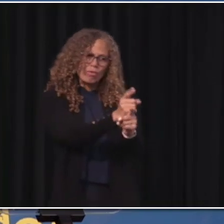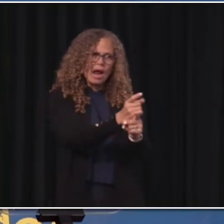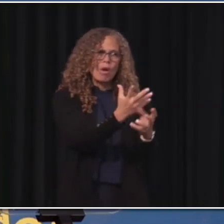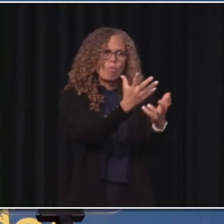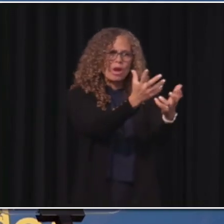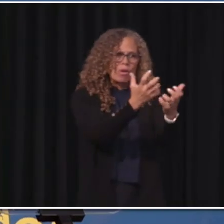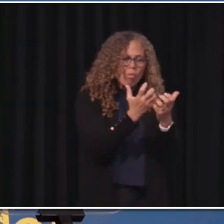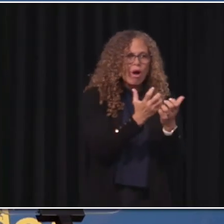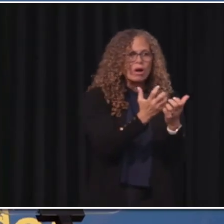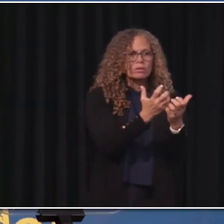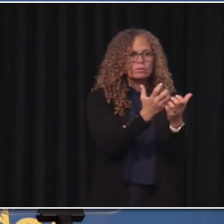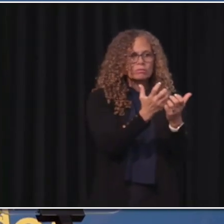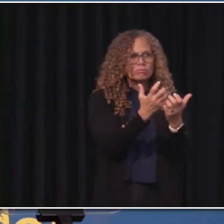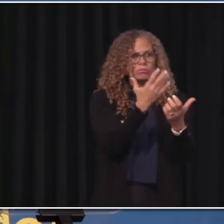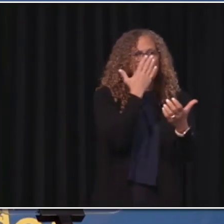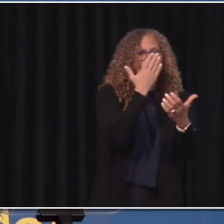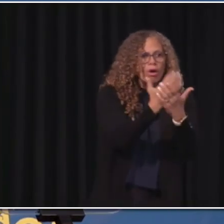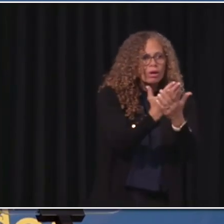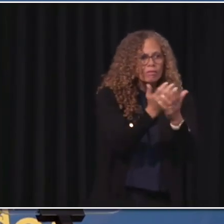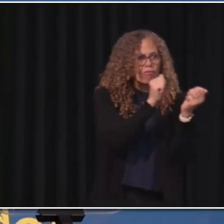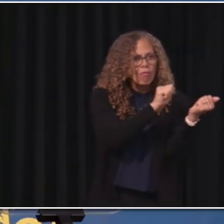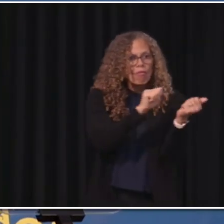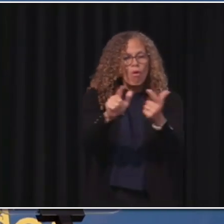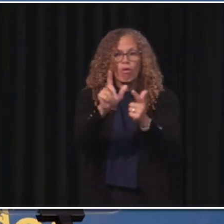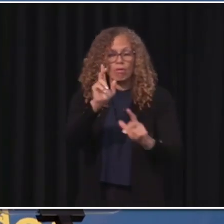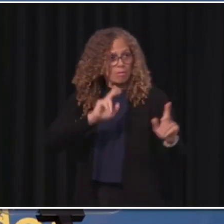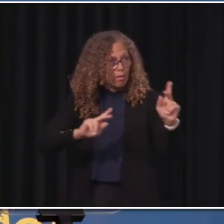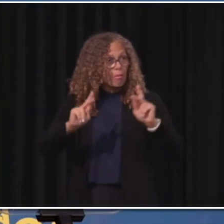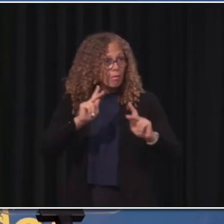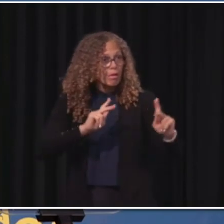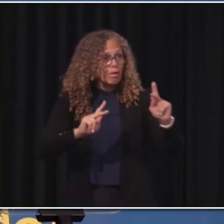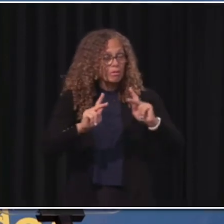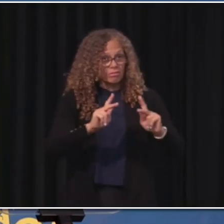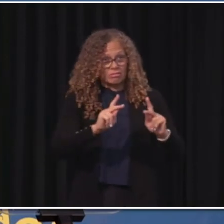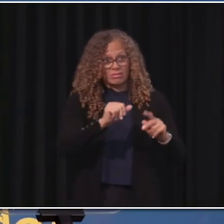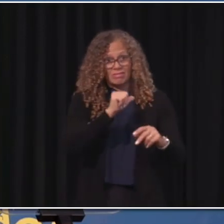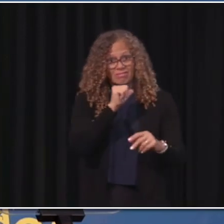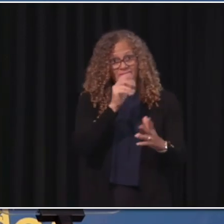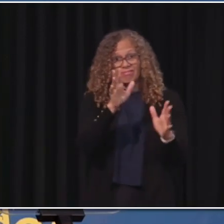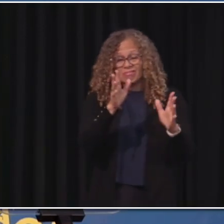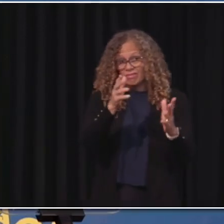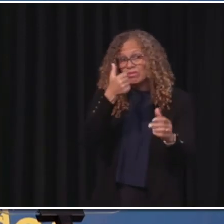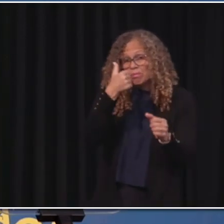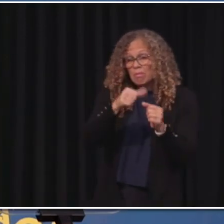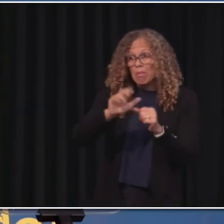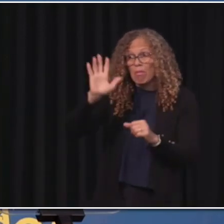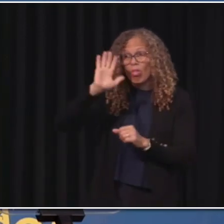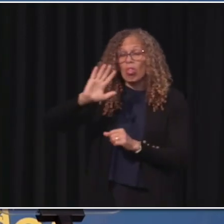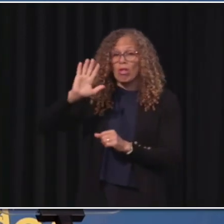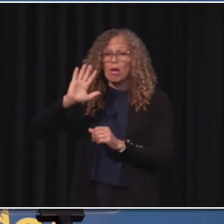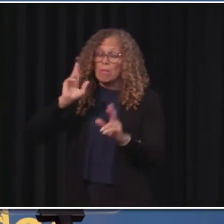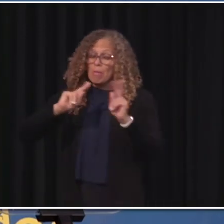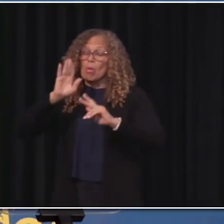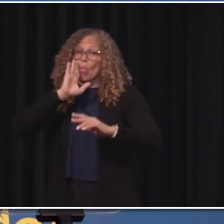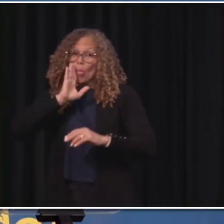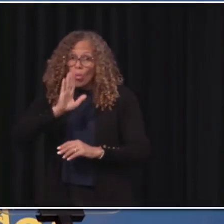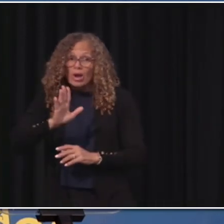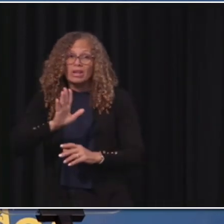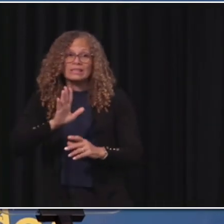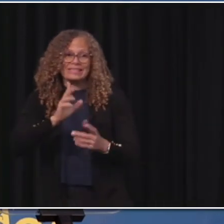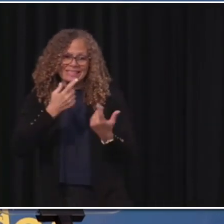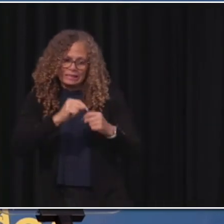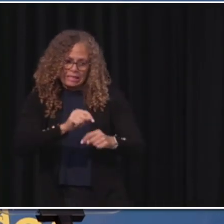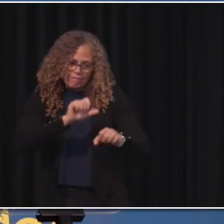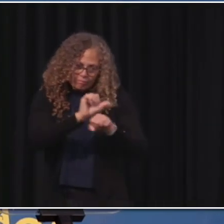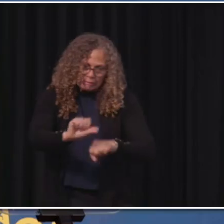of all people in San Diego, let us not forget those who have been and are and will continue to be stewards